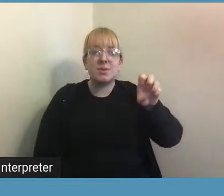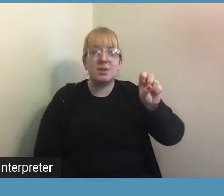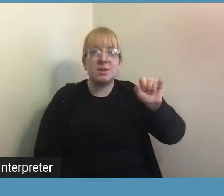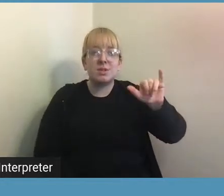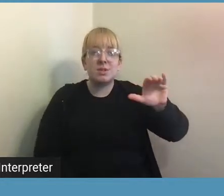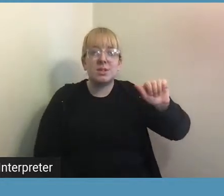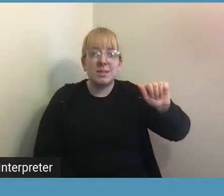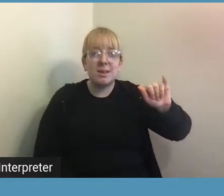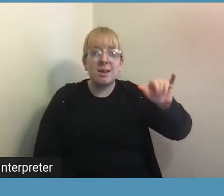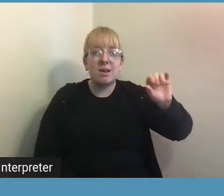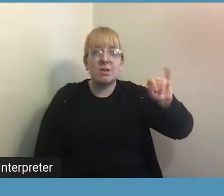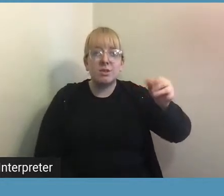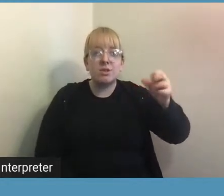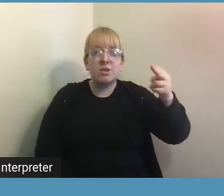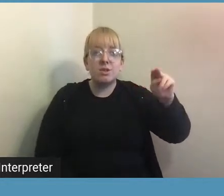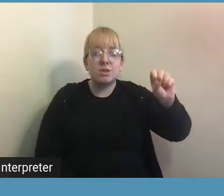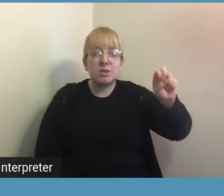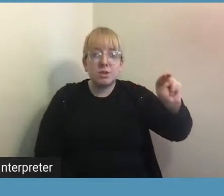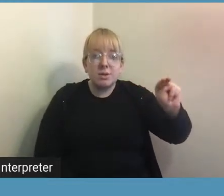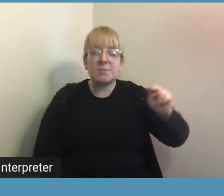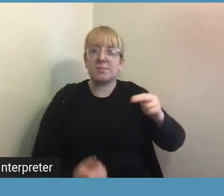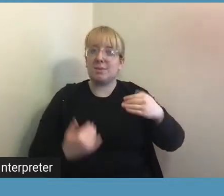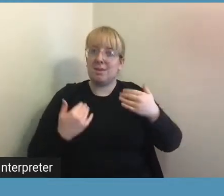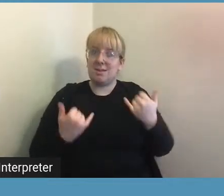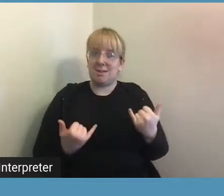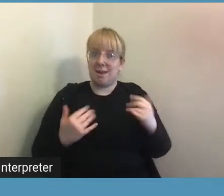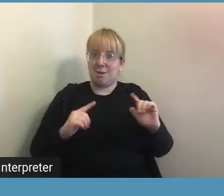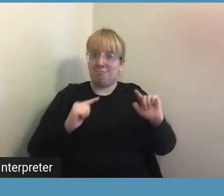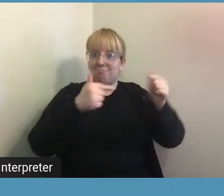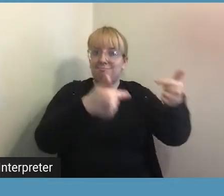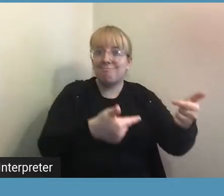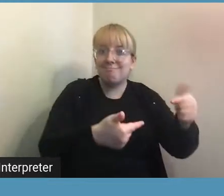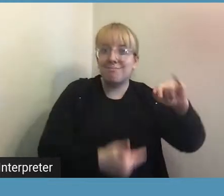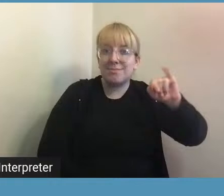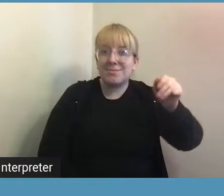this session. Now I'm pleased to turn the floor over to Jessica